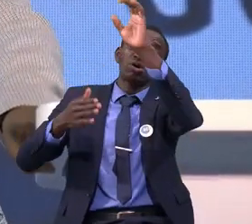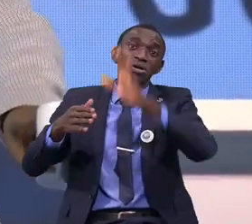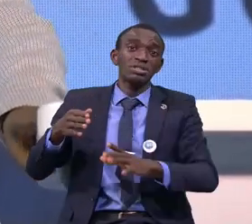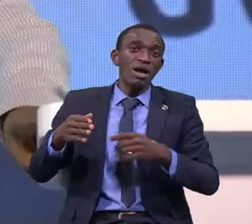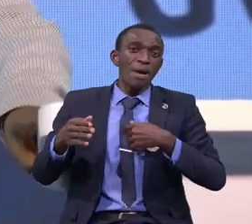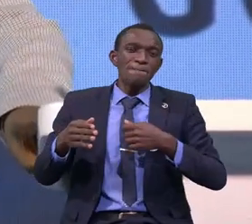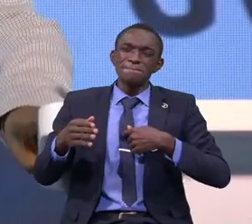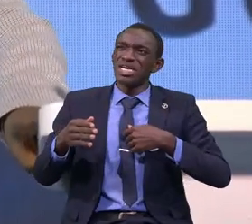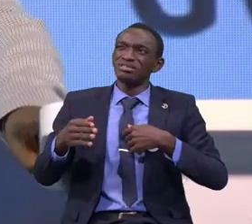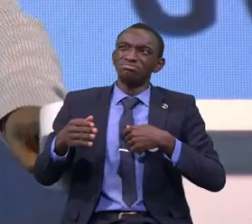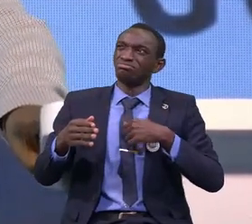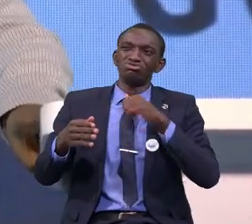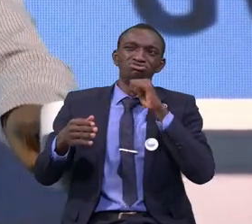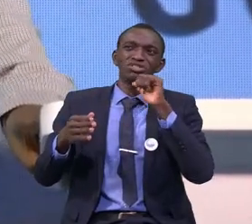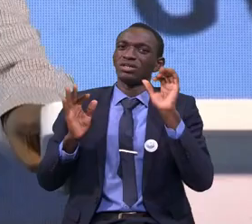am